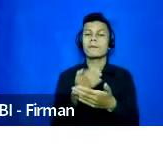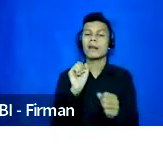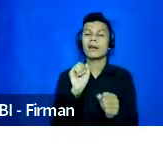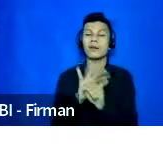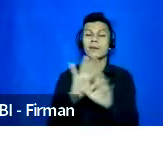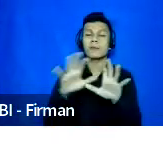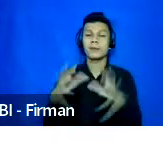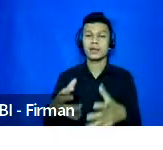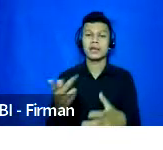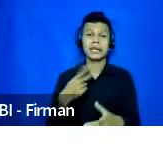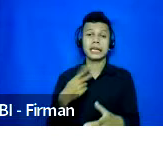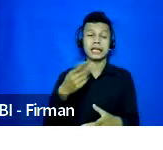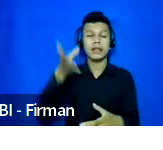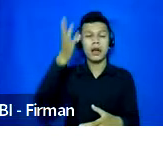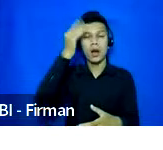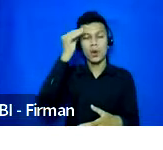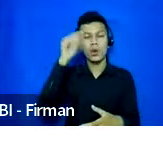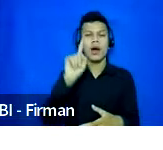of